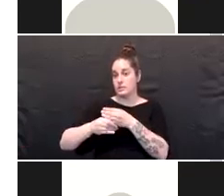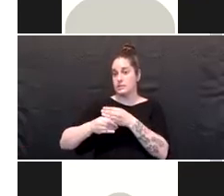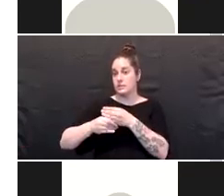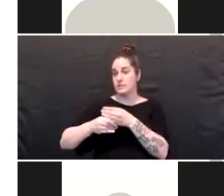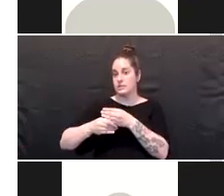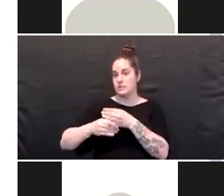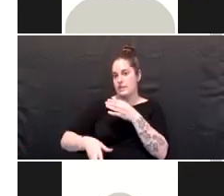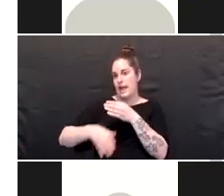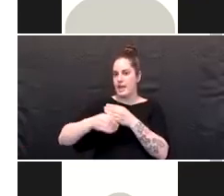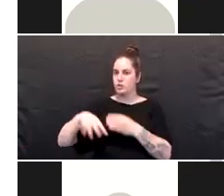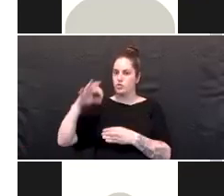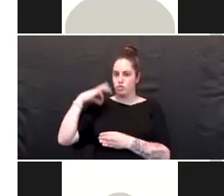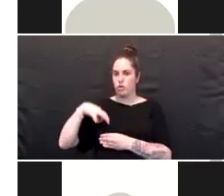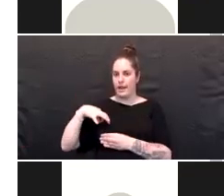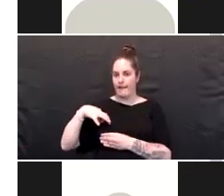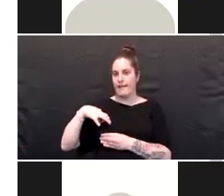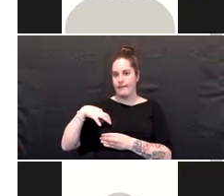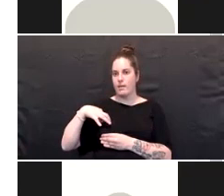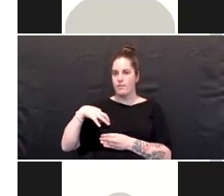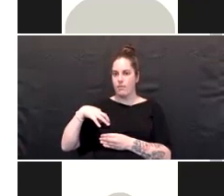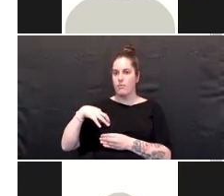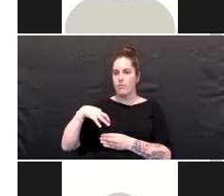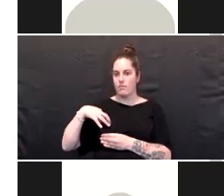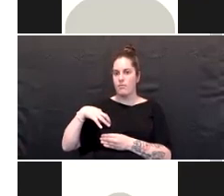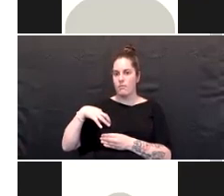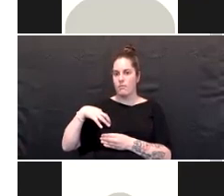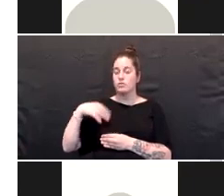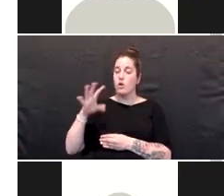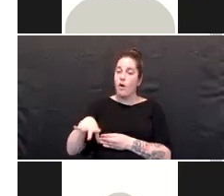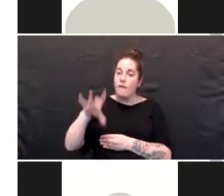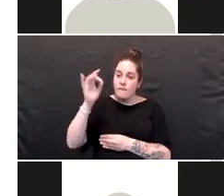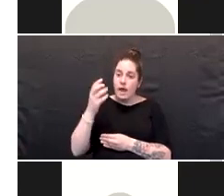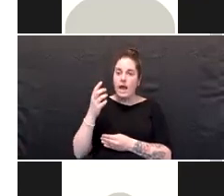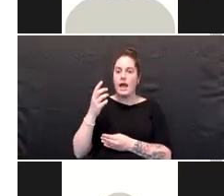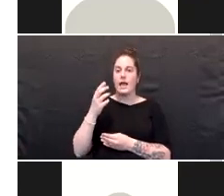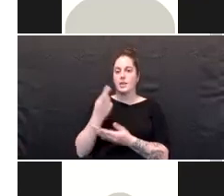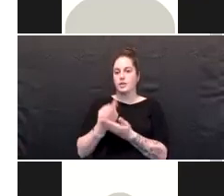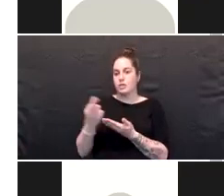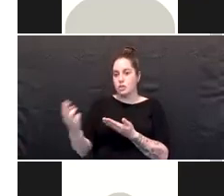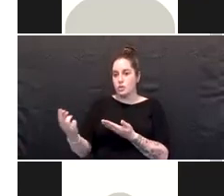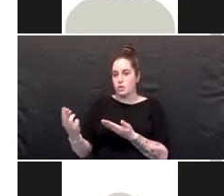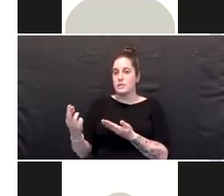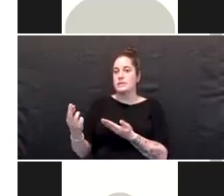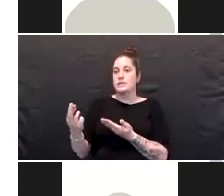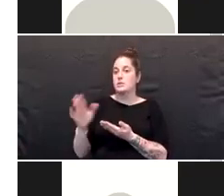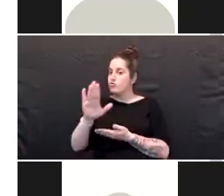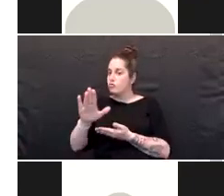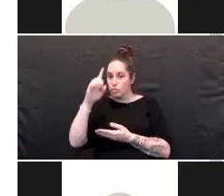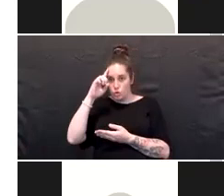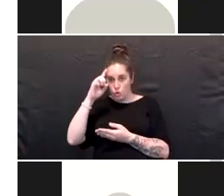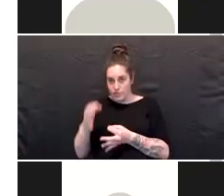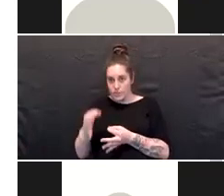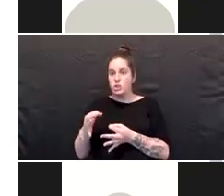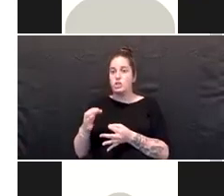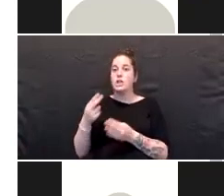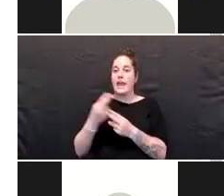Okay. So find sources of your choice and use